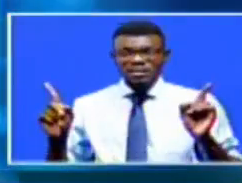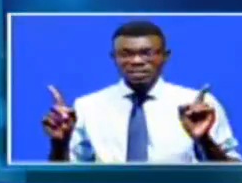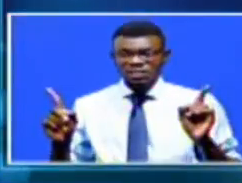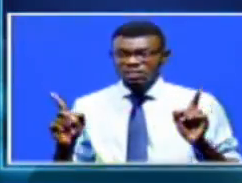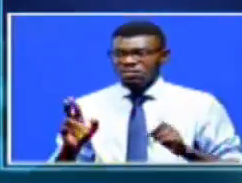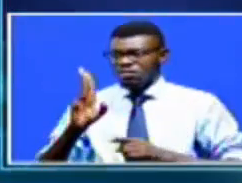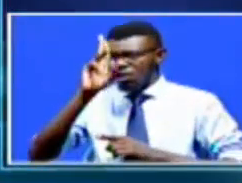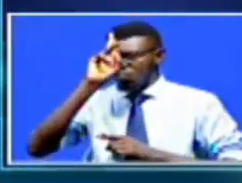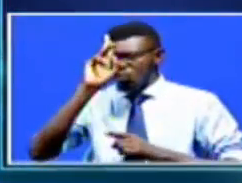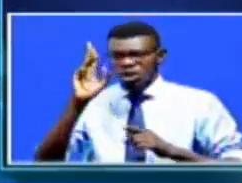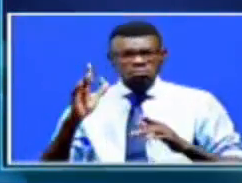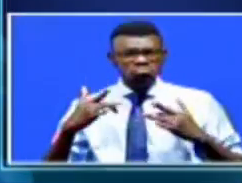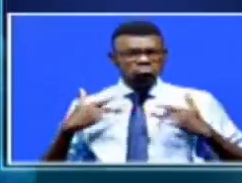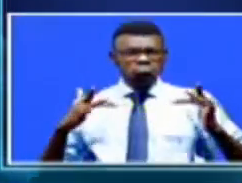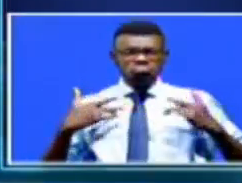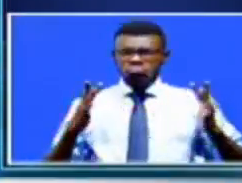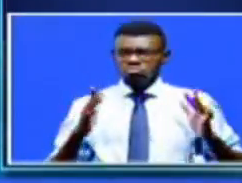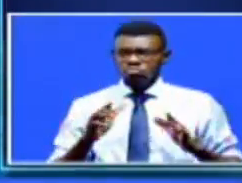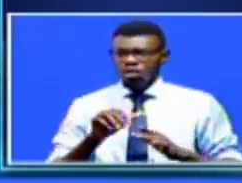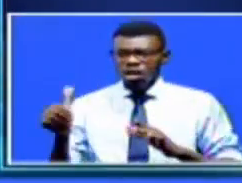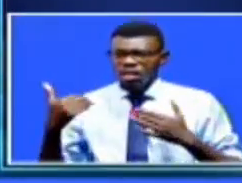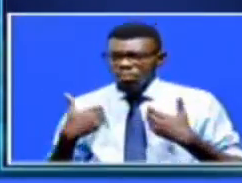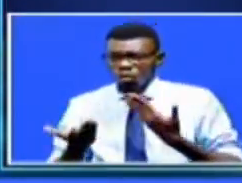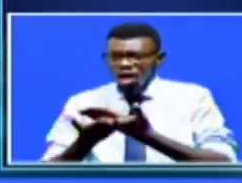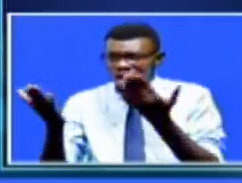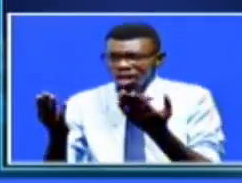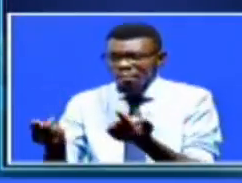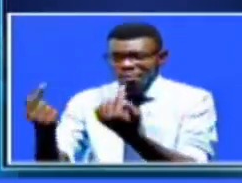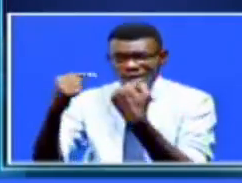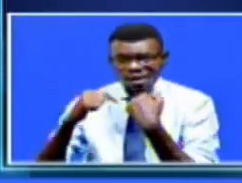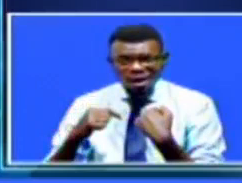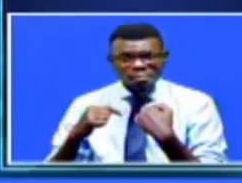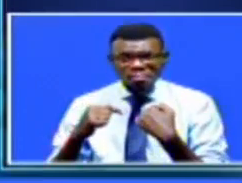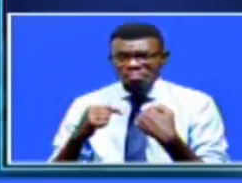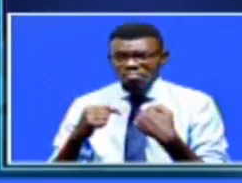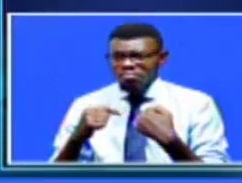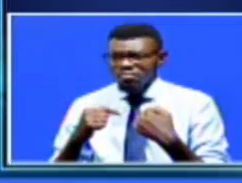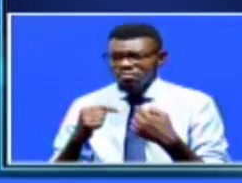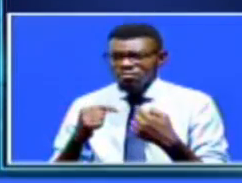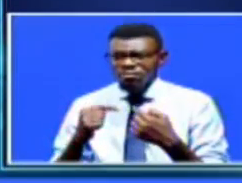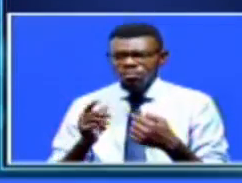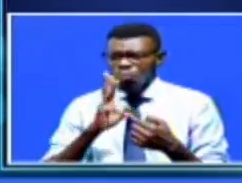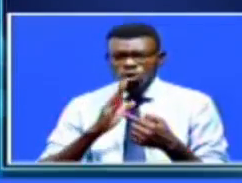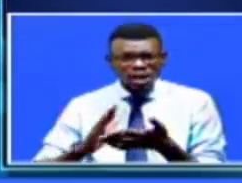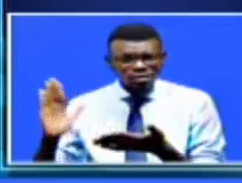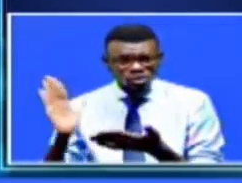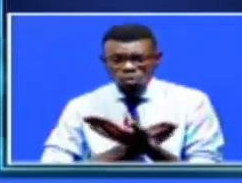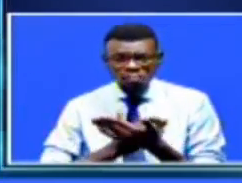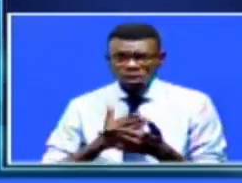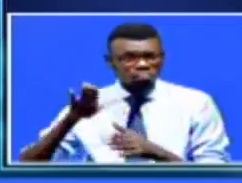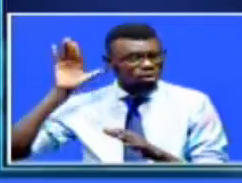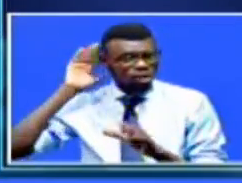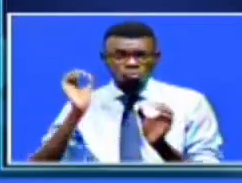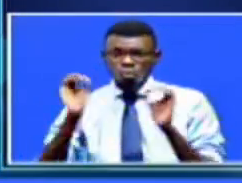claims. I'm not aware of any civilian that could have been swept also, because the report has not been made to a